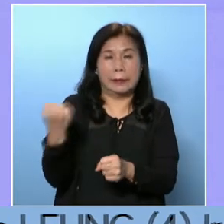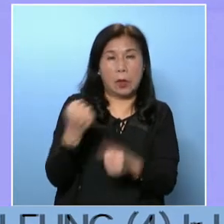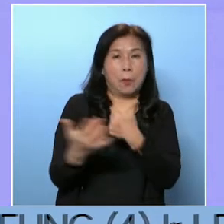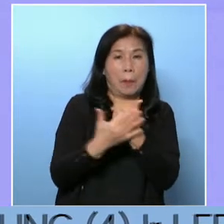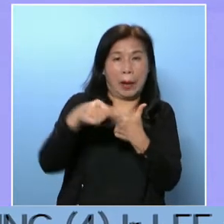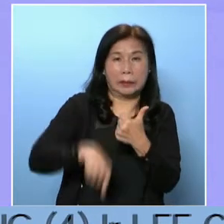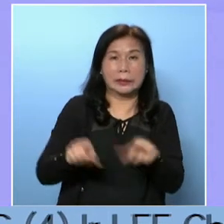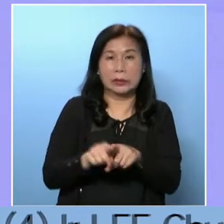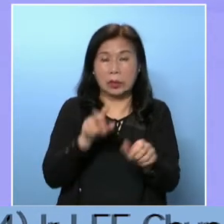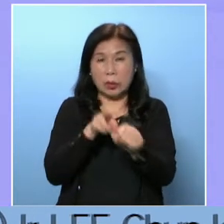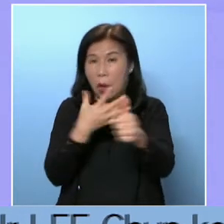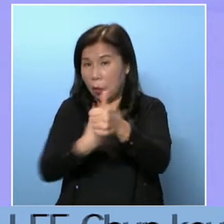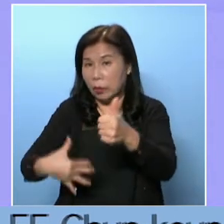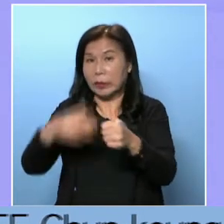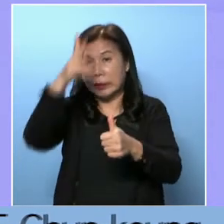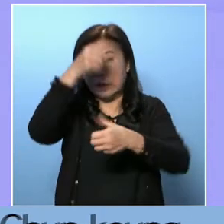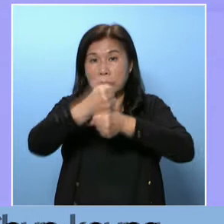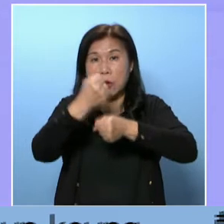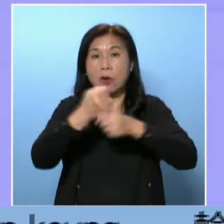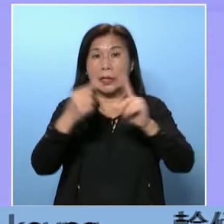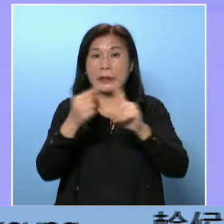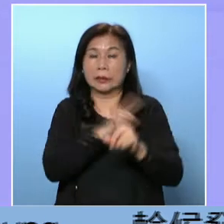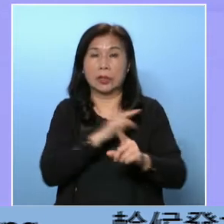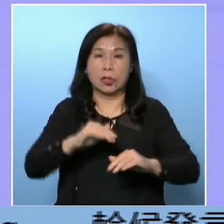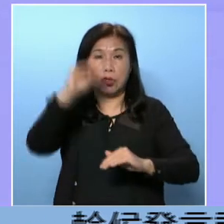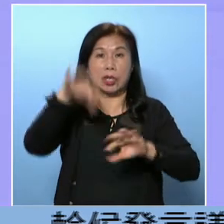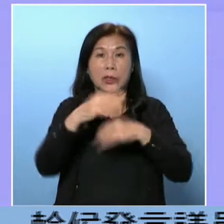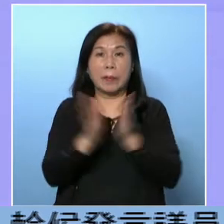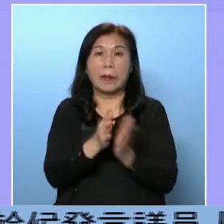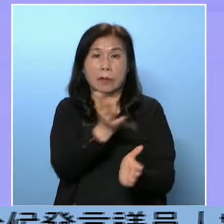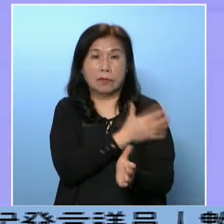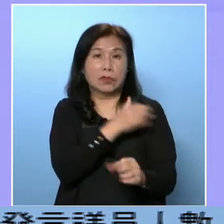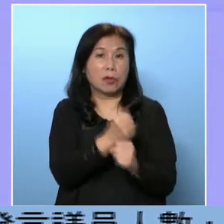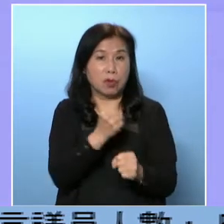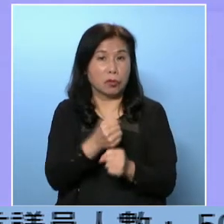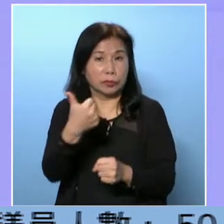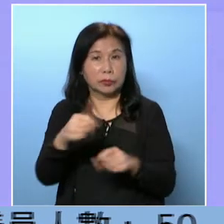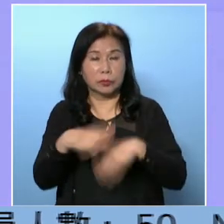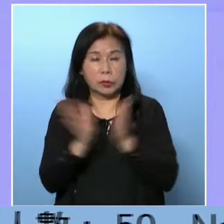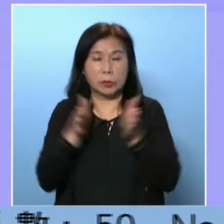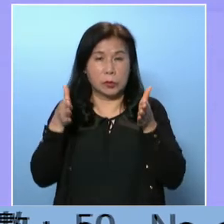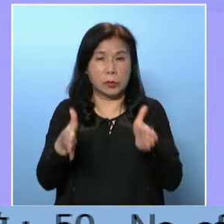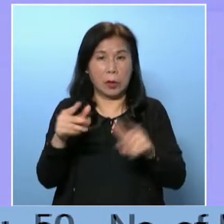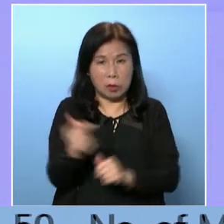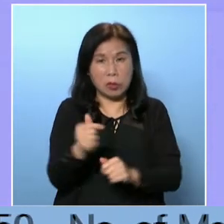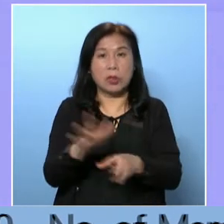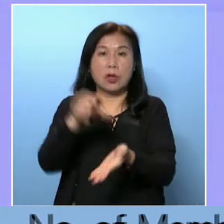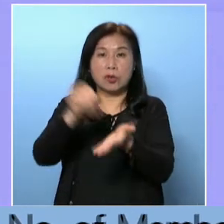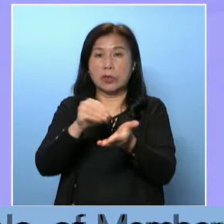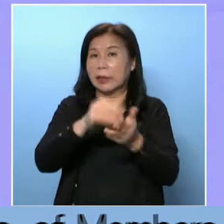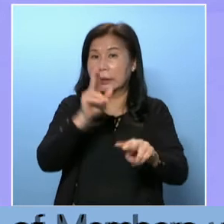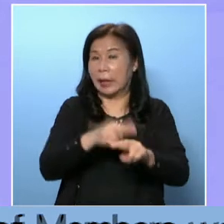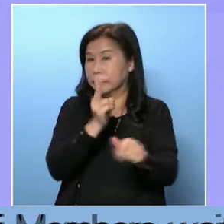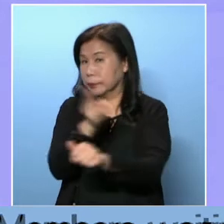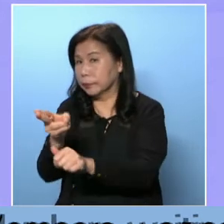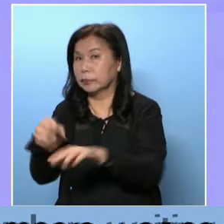also, President Xi said we have to mobilize every resources available. Now, we have